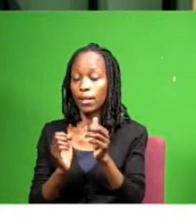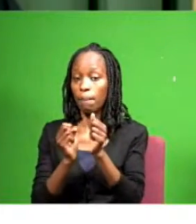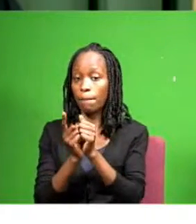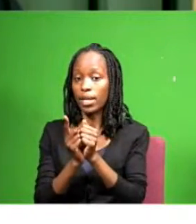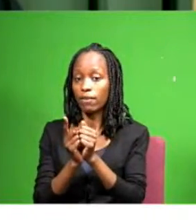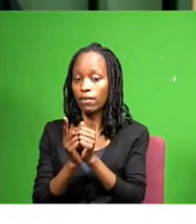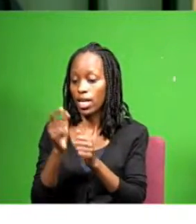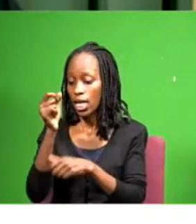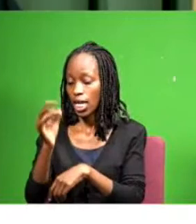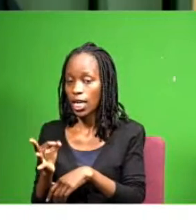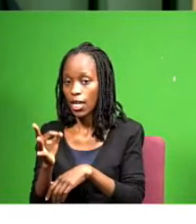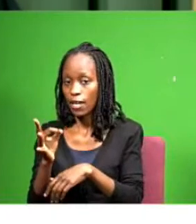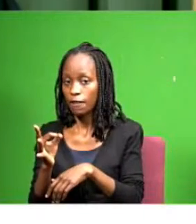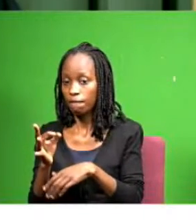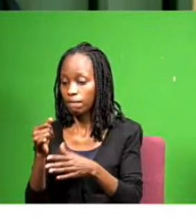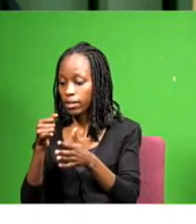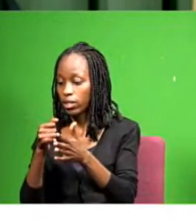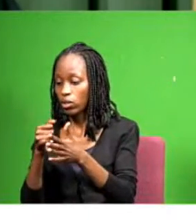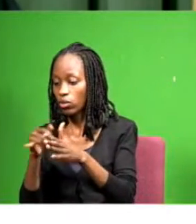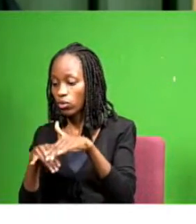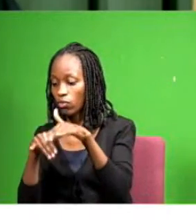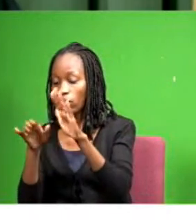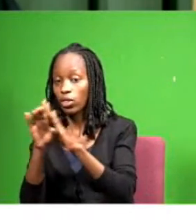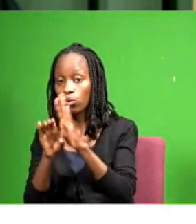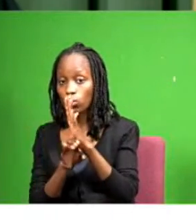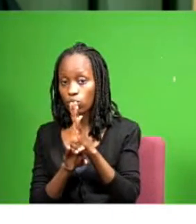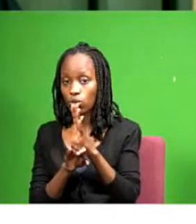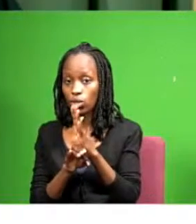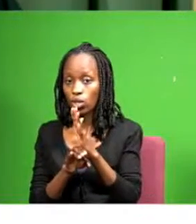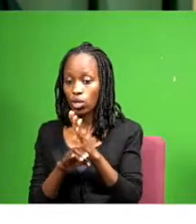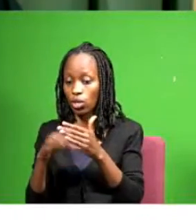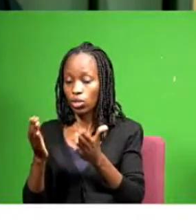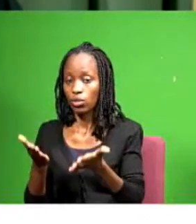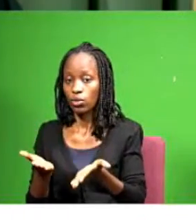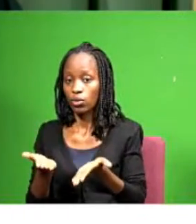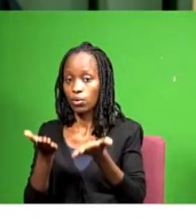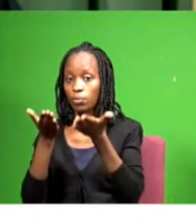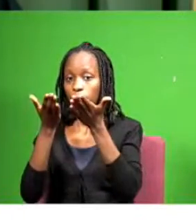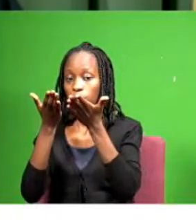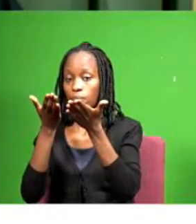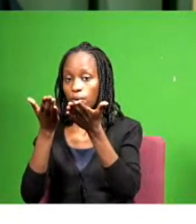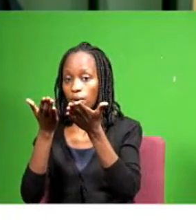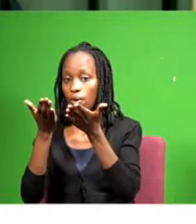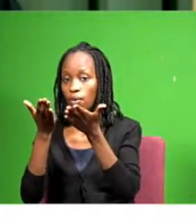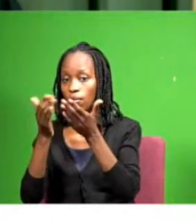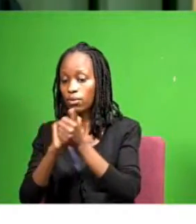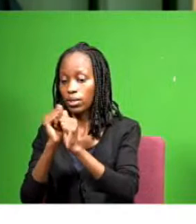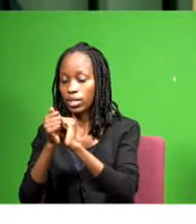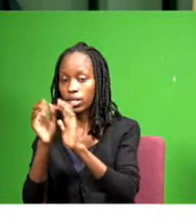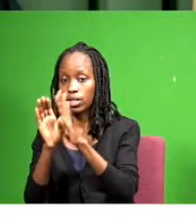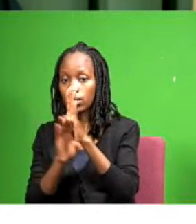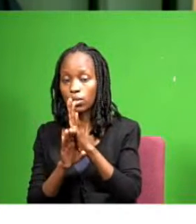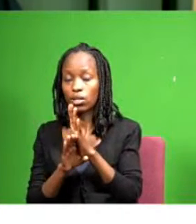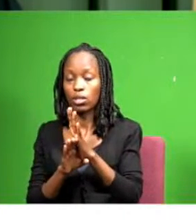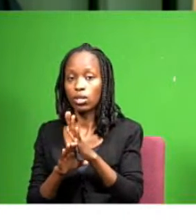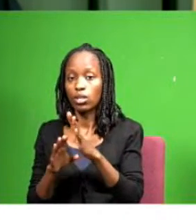11, whether it was constitutional for the promoters of the amendment bill to create